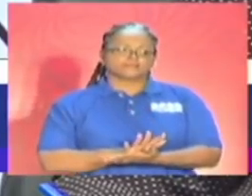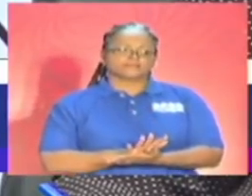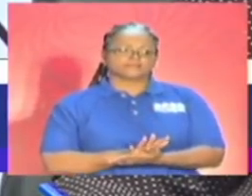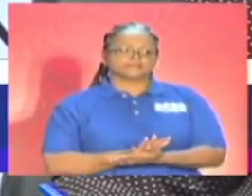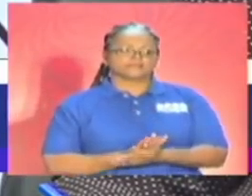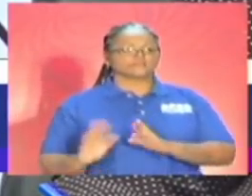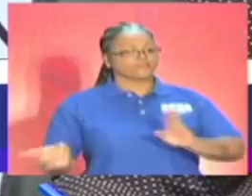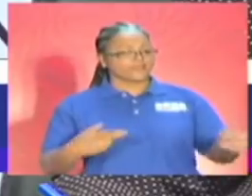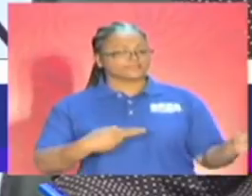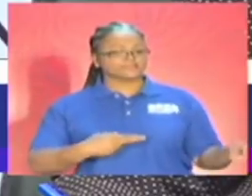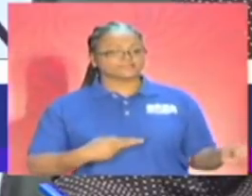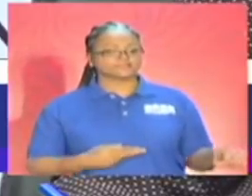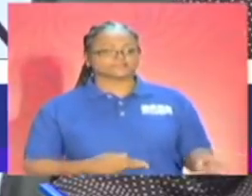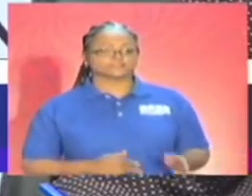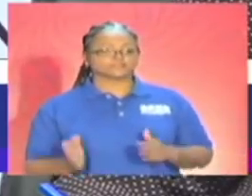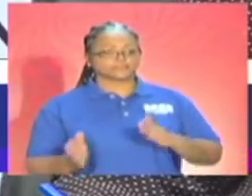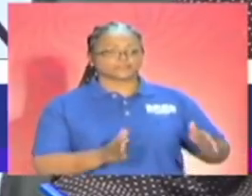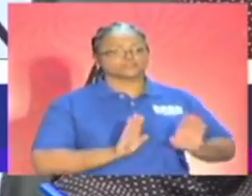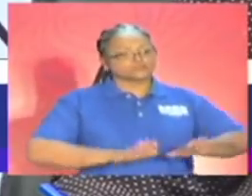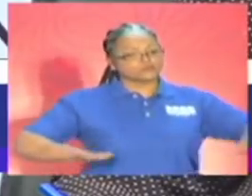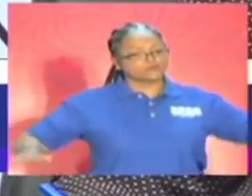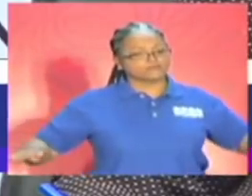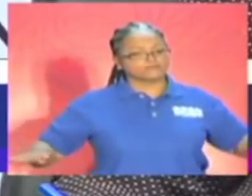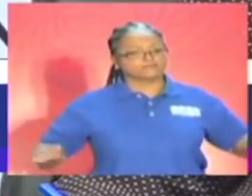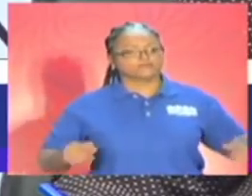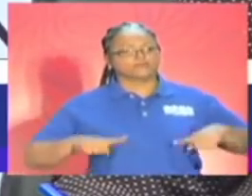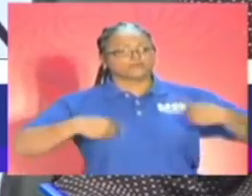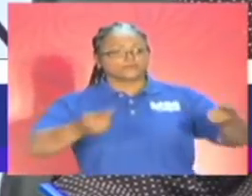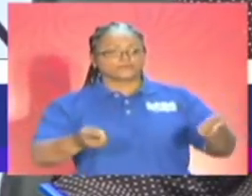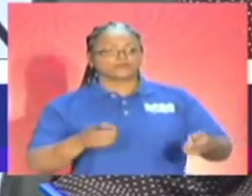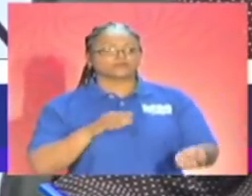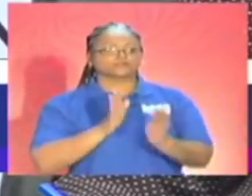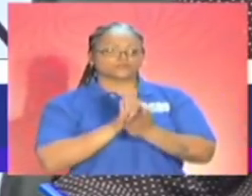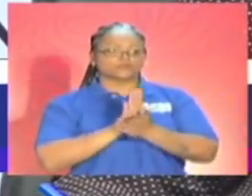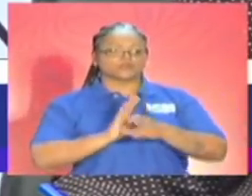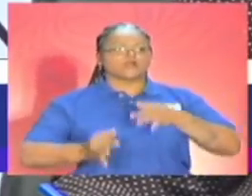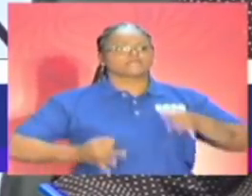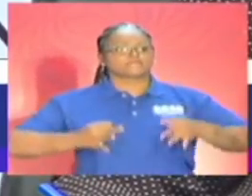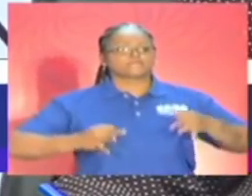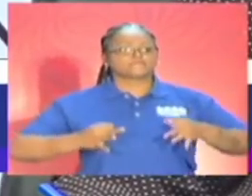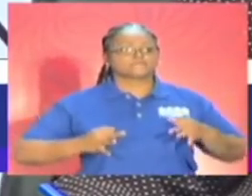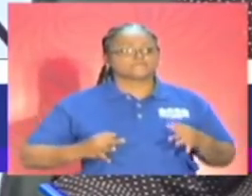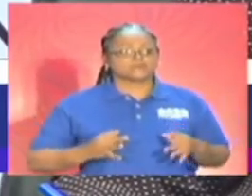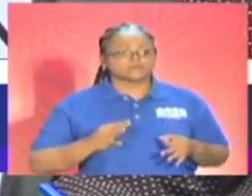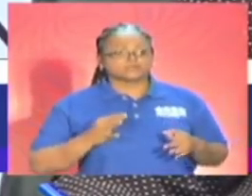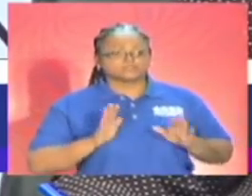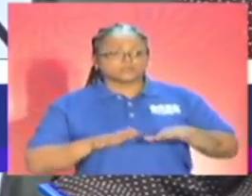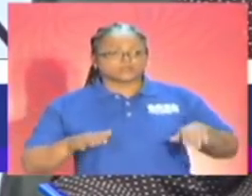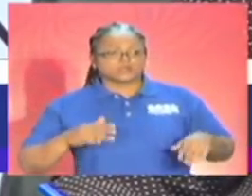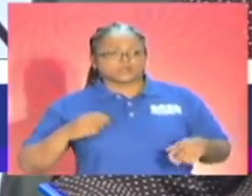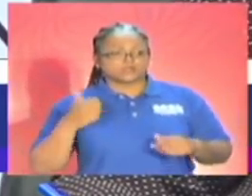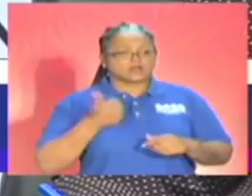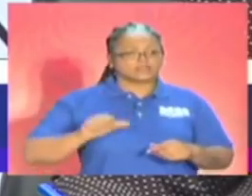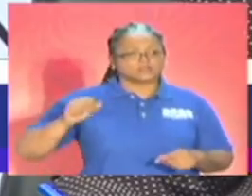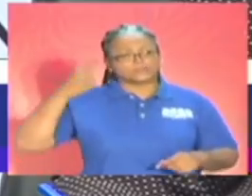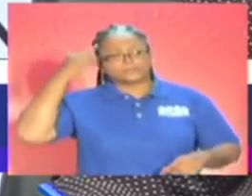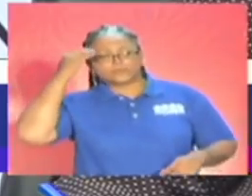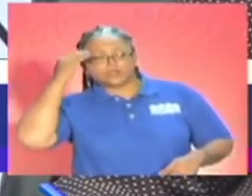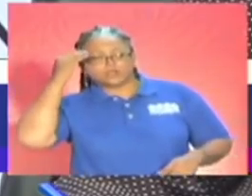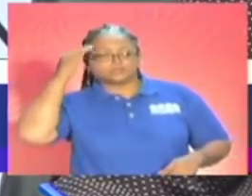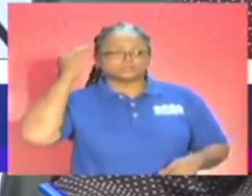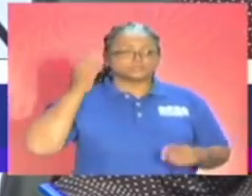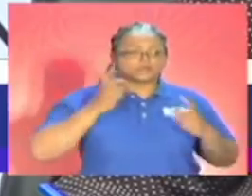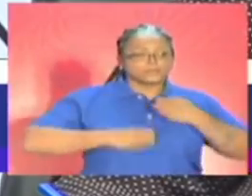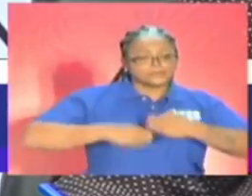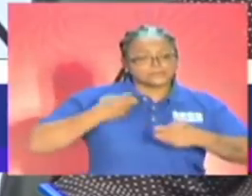if children have any psychosocial needs, or any, if their teachers or anybody else has concerns about